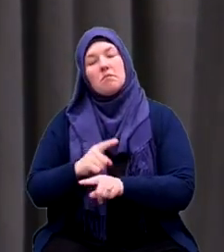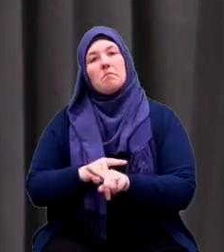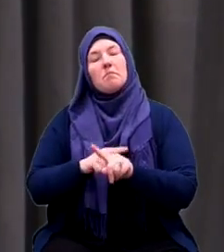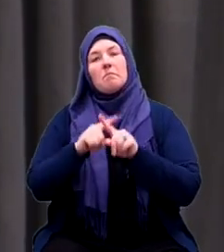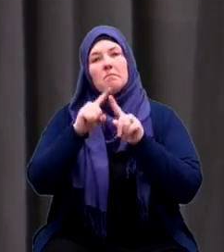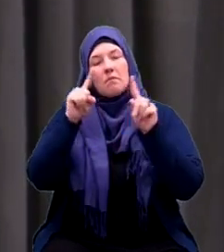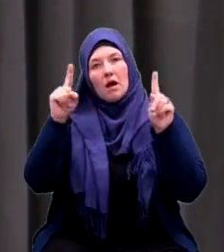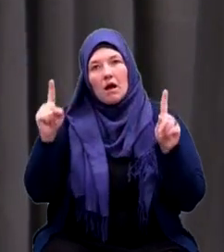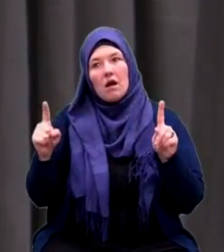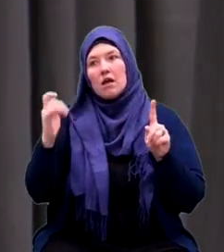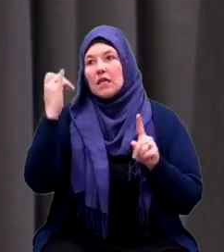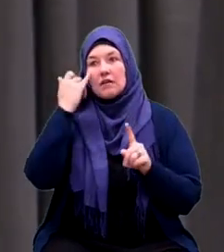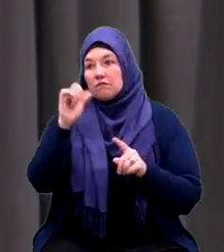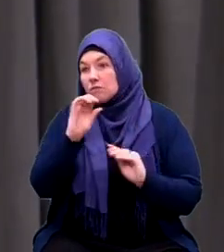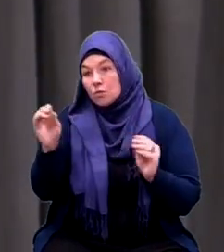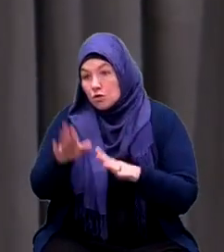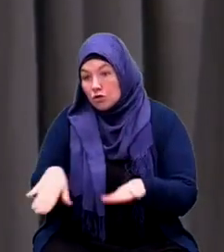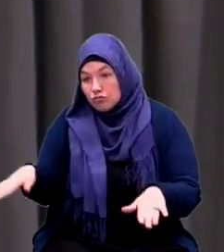here on Friday.